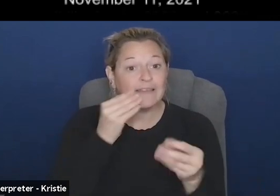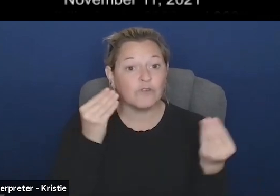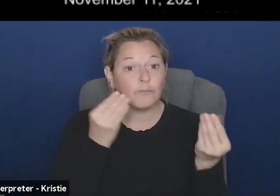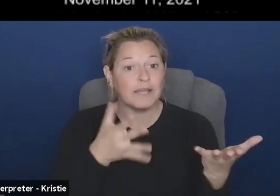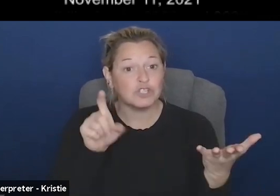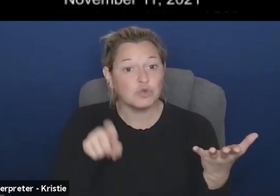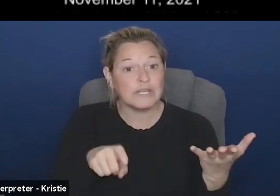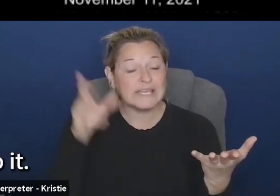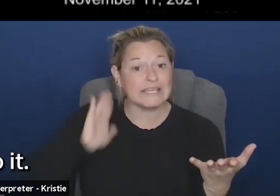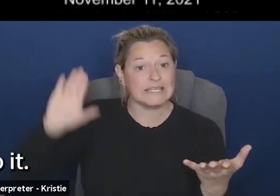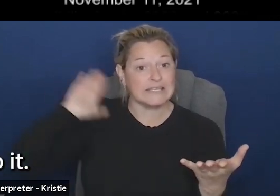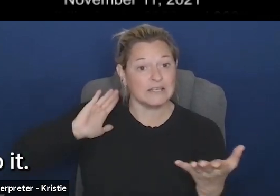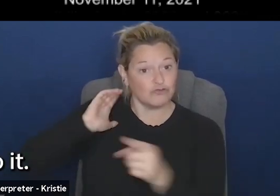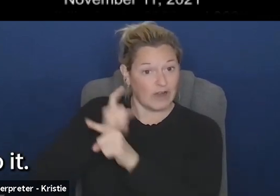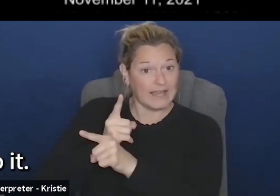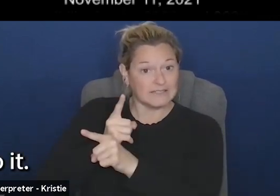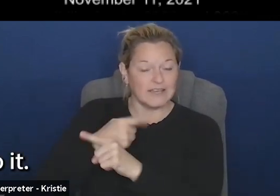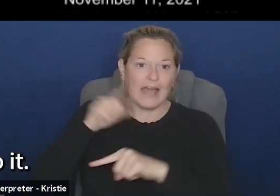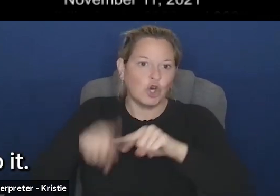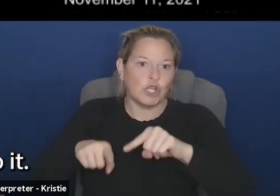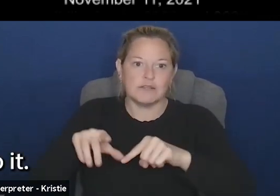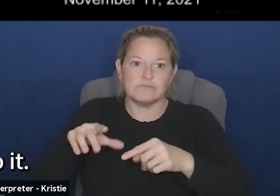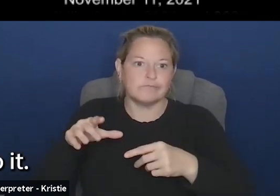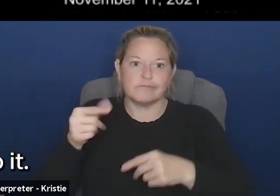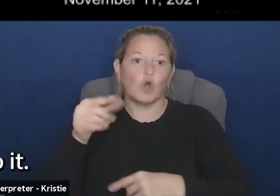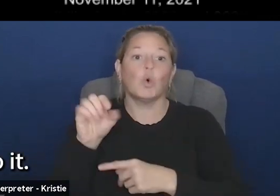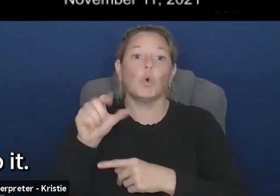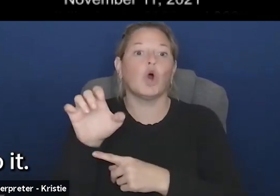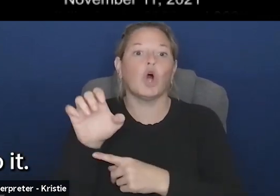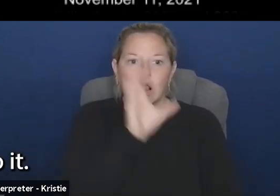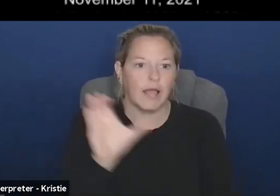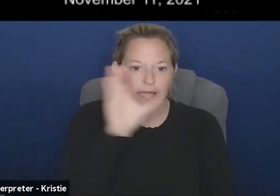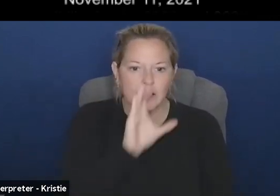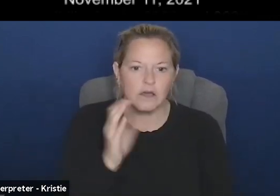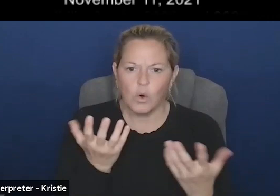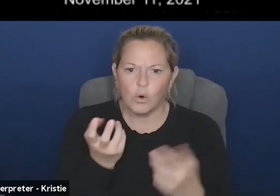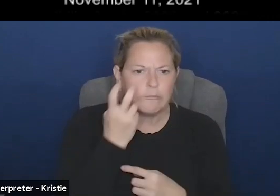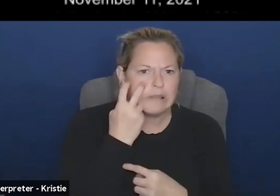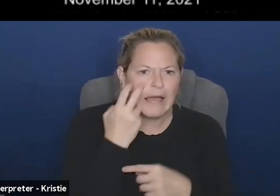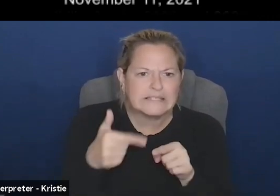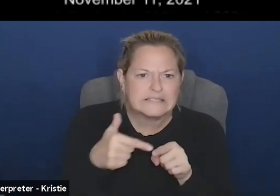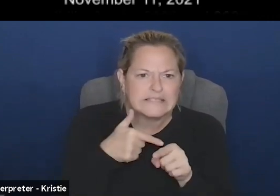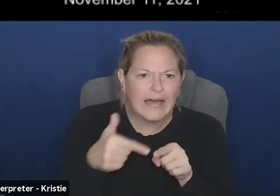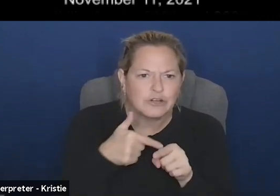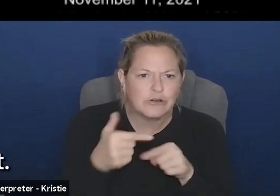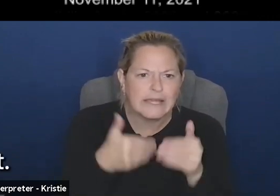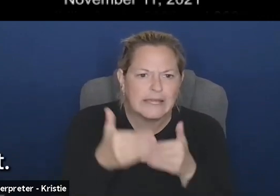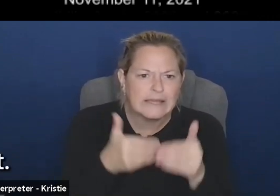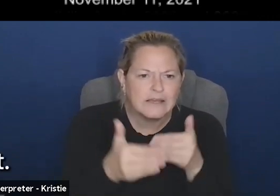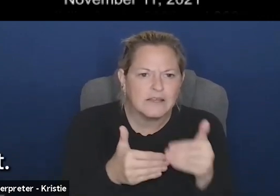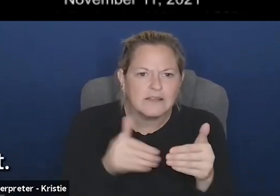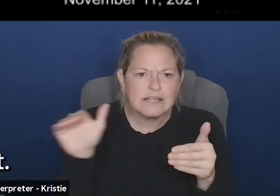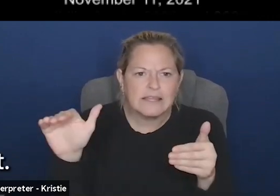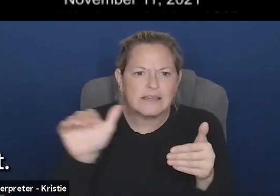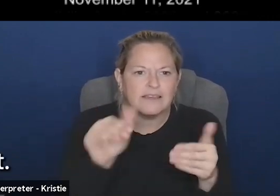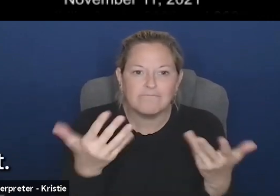couldn't just Google, blind soldering and find 50 people who knew how to do it, and a whole, compendium